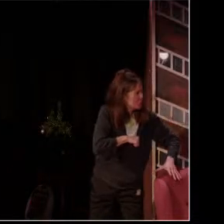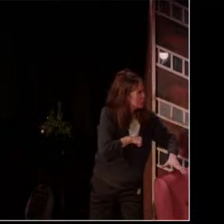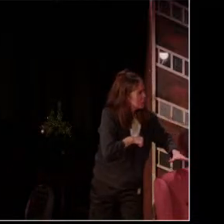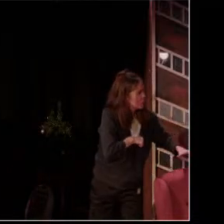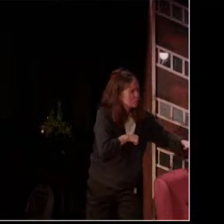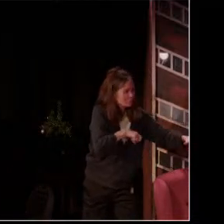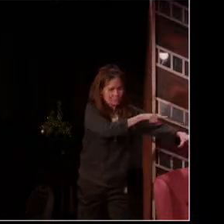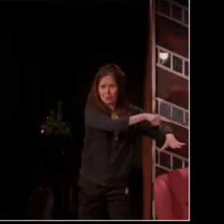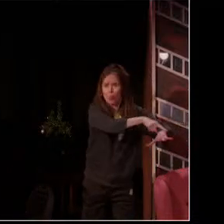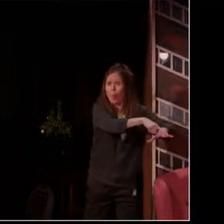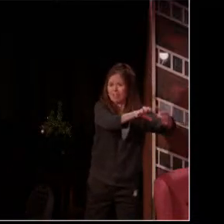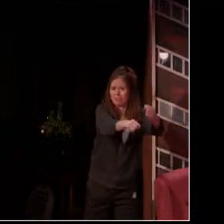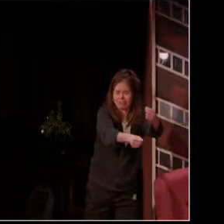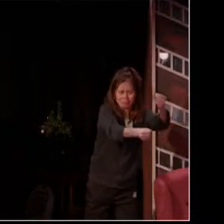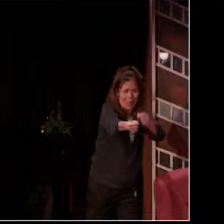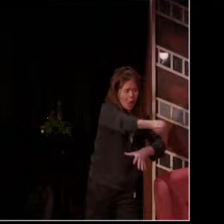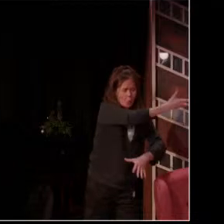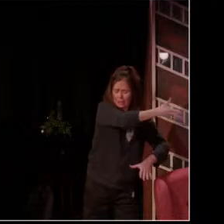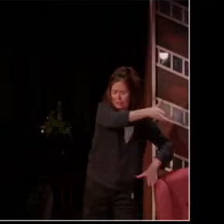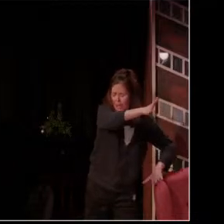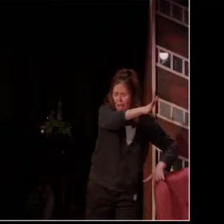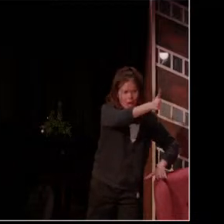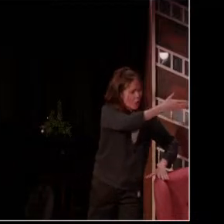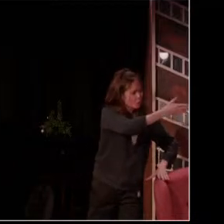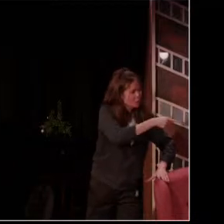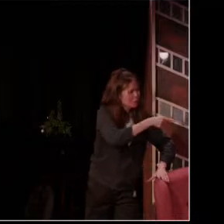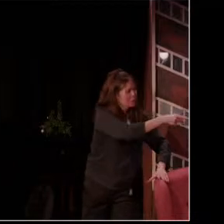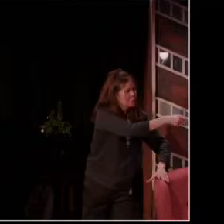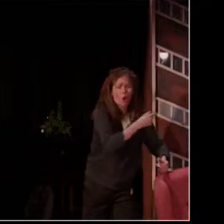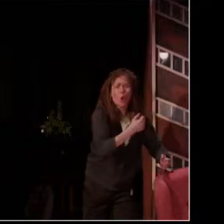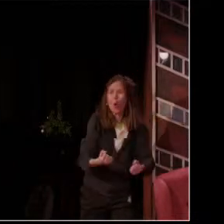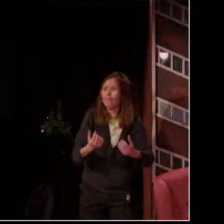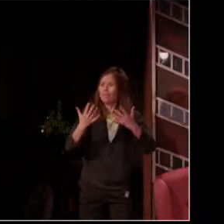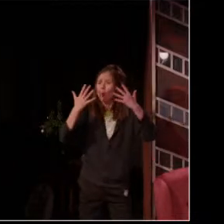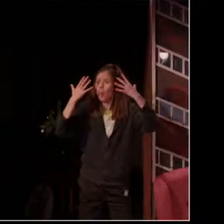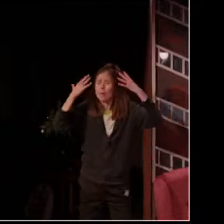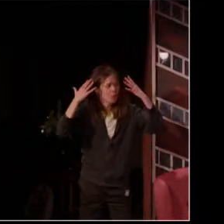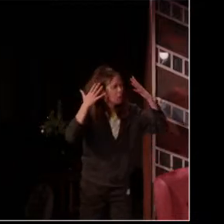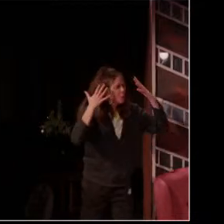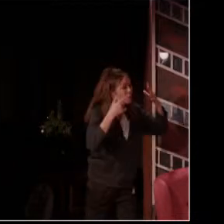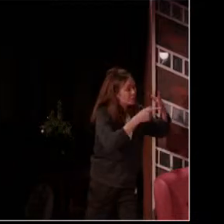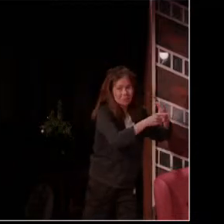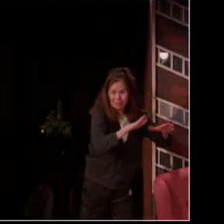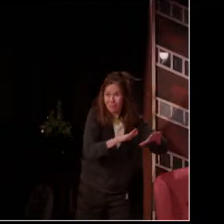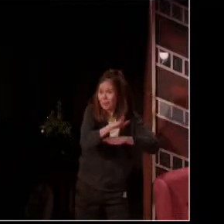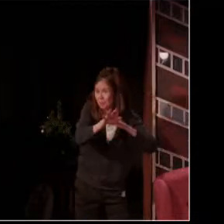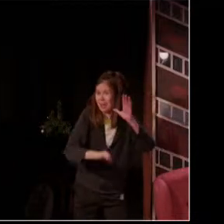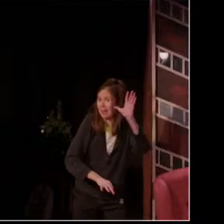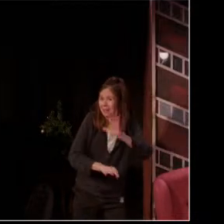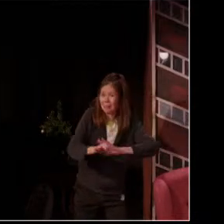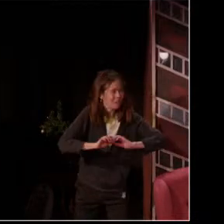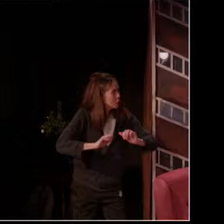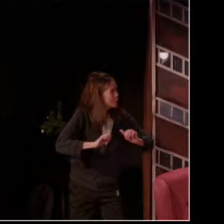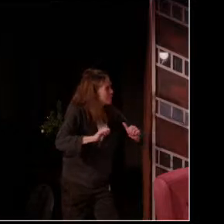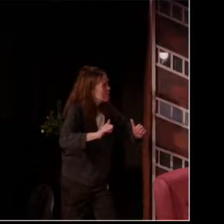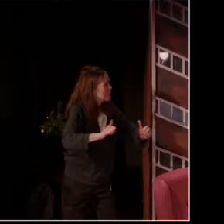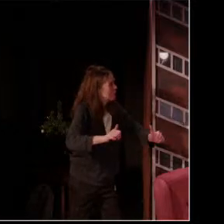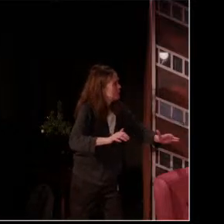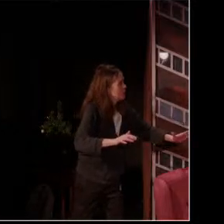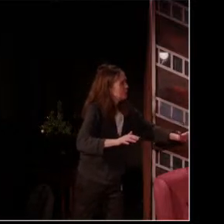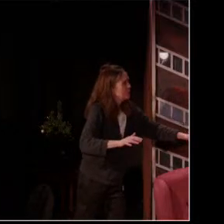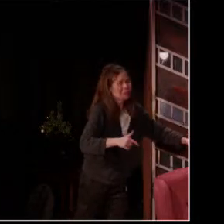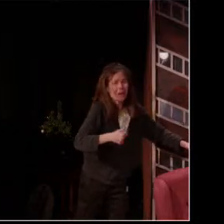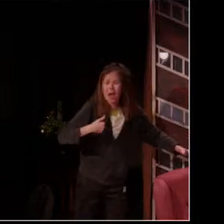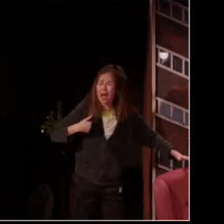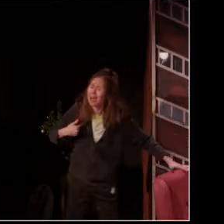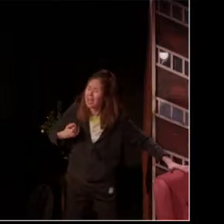Take her out. I take her out. Her heart is overwhelmed. She will recover. I've too much